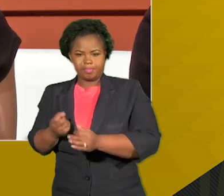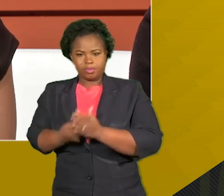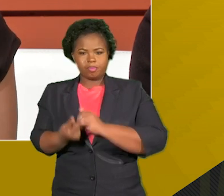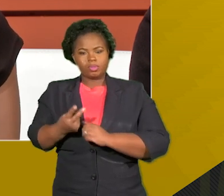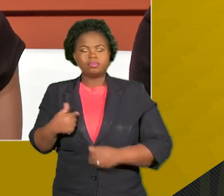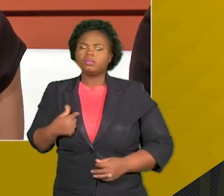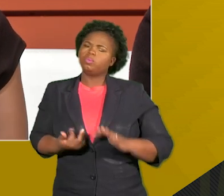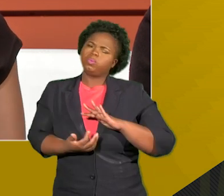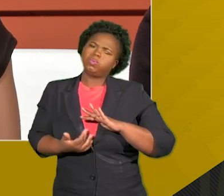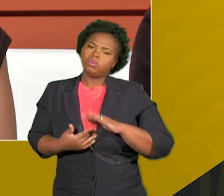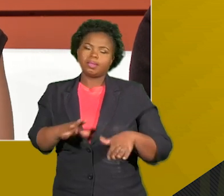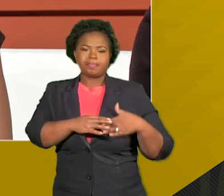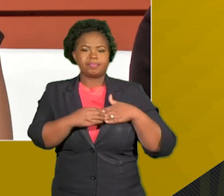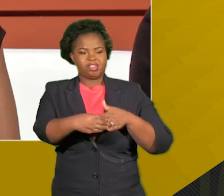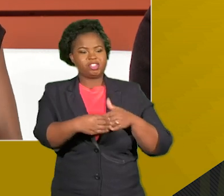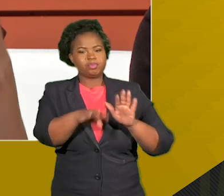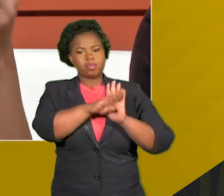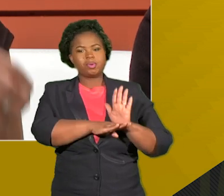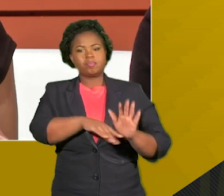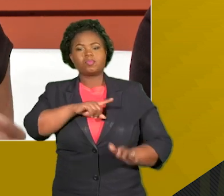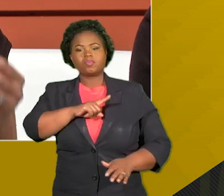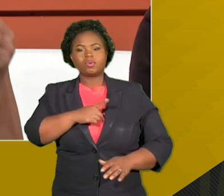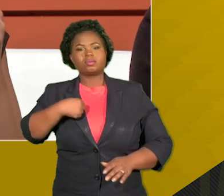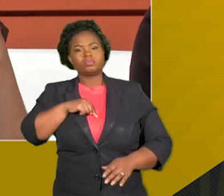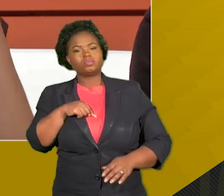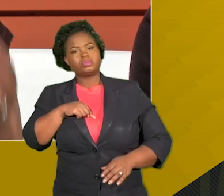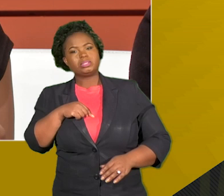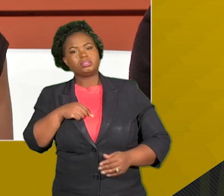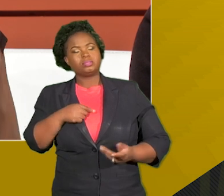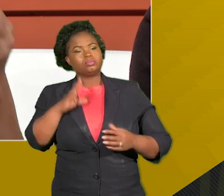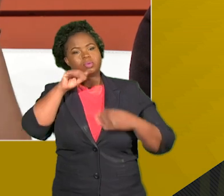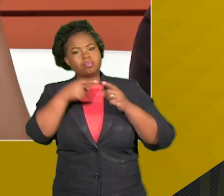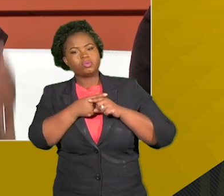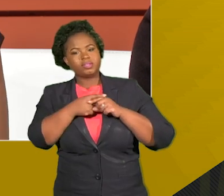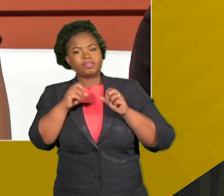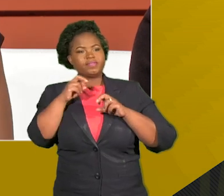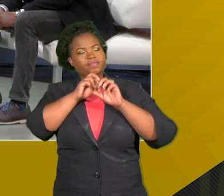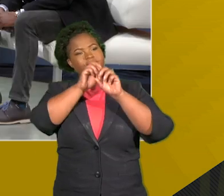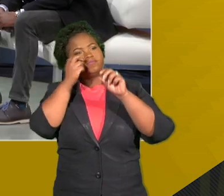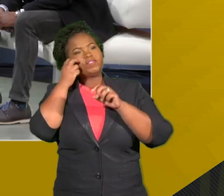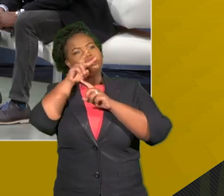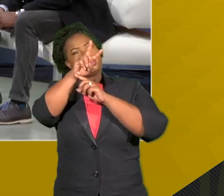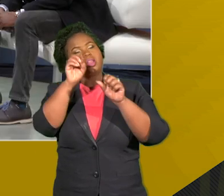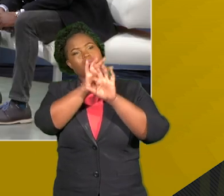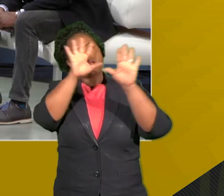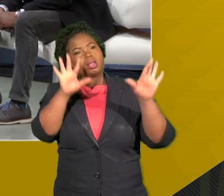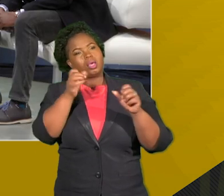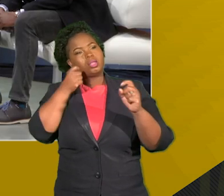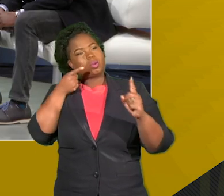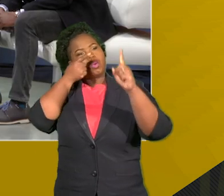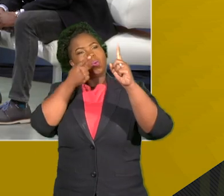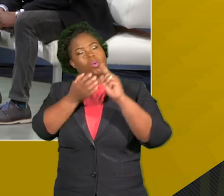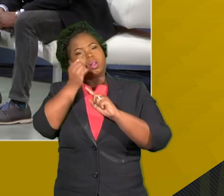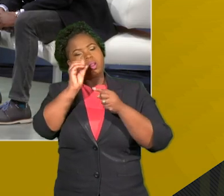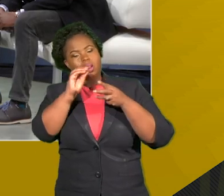so passionate about the leadership program because we start talking about vision and goal setting workshops mm-hmm. and